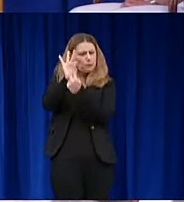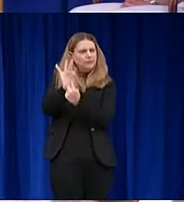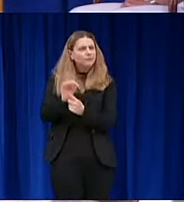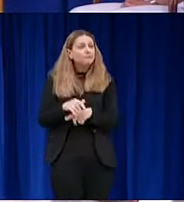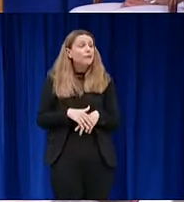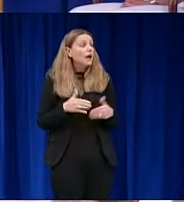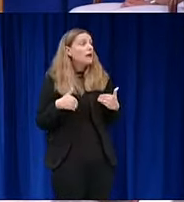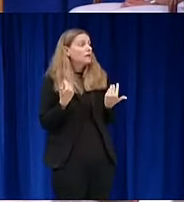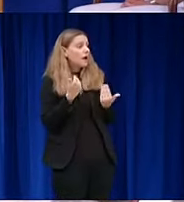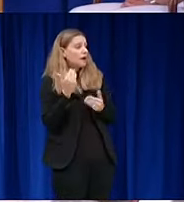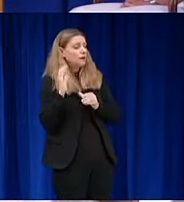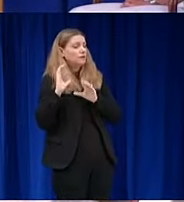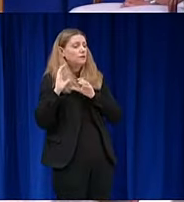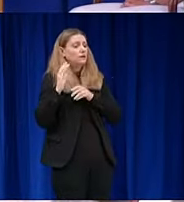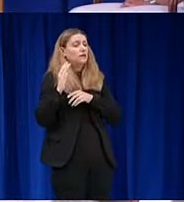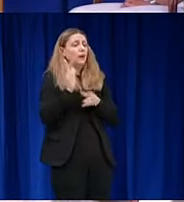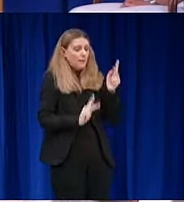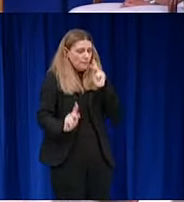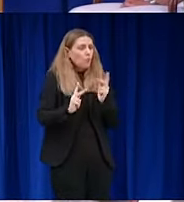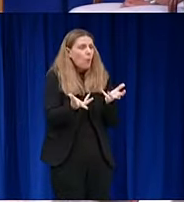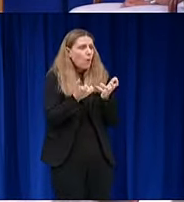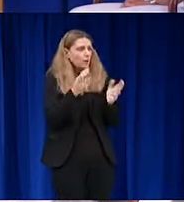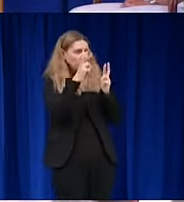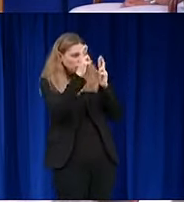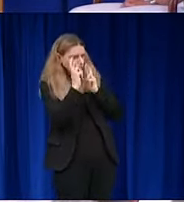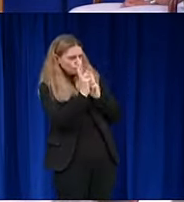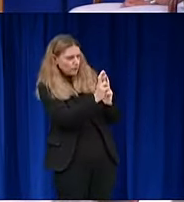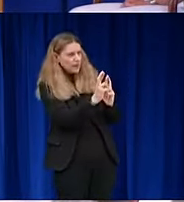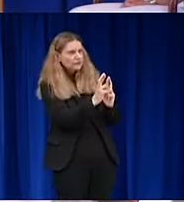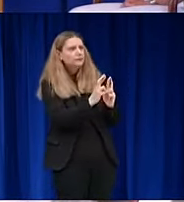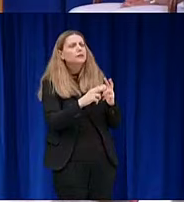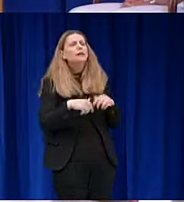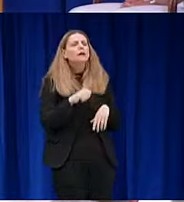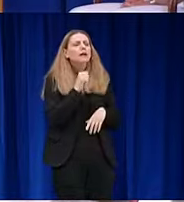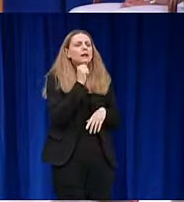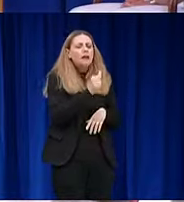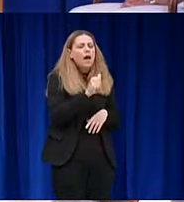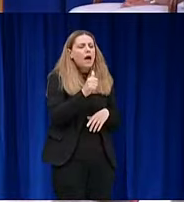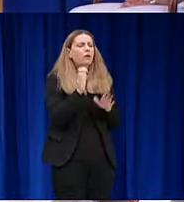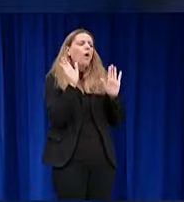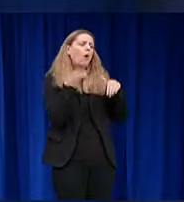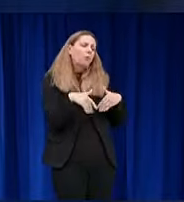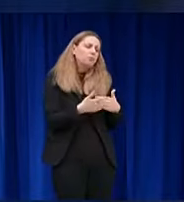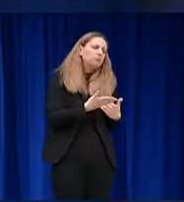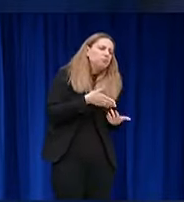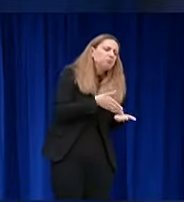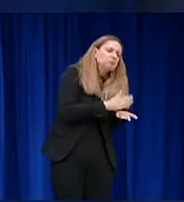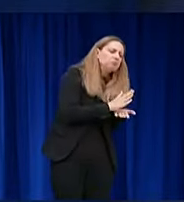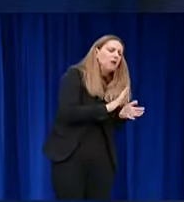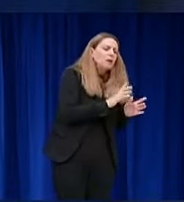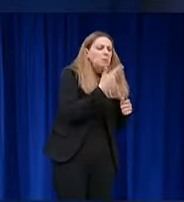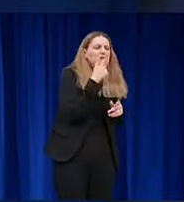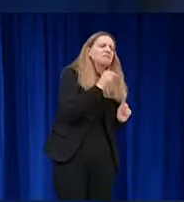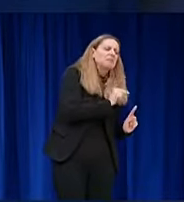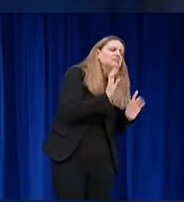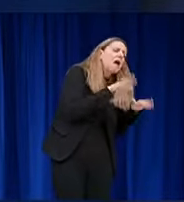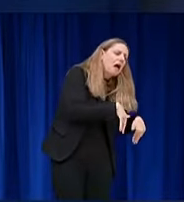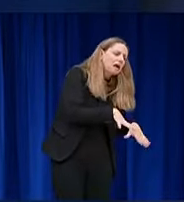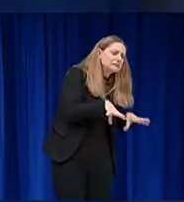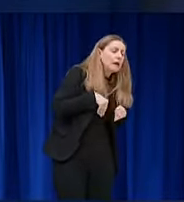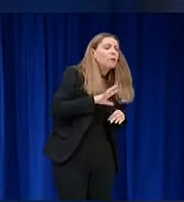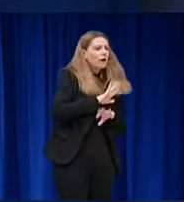and dignity because of who they are, not in spite of it. And they extend that belief to the treatment of